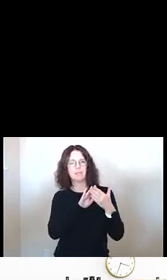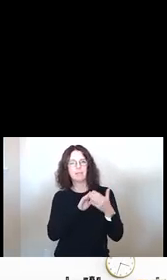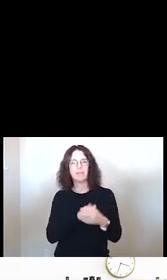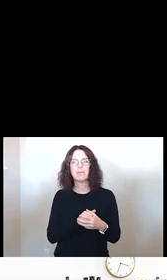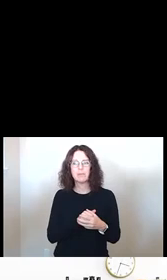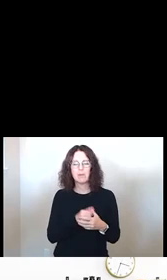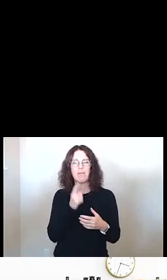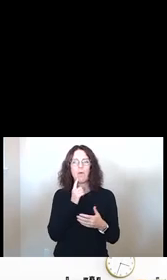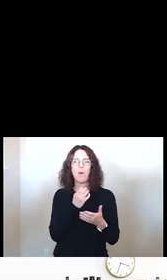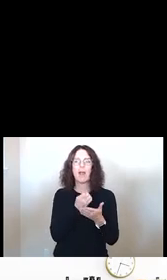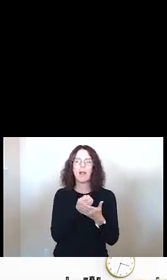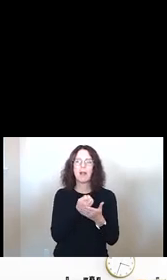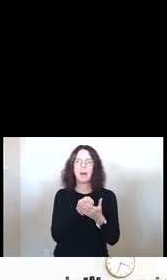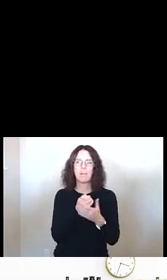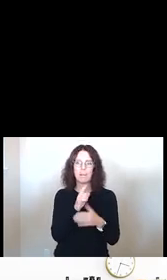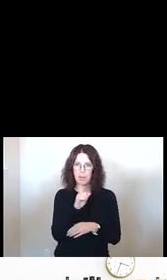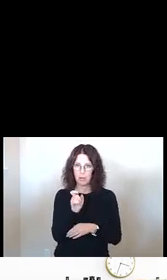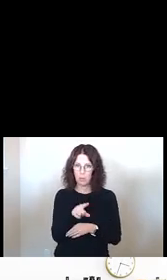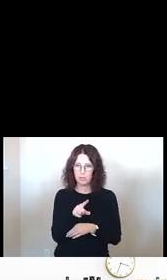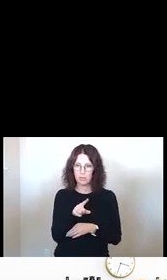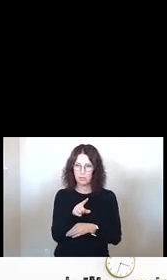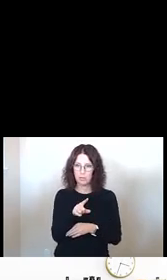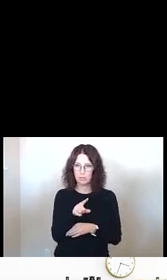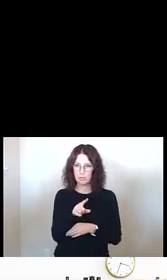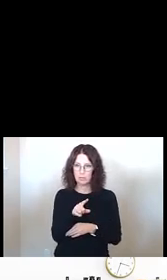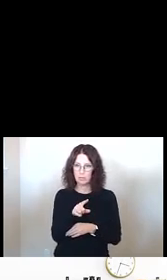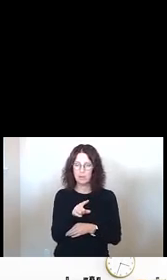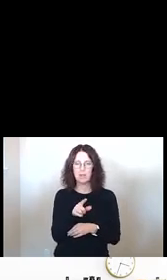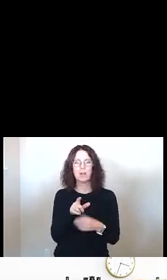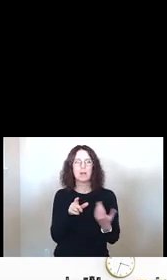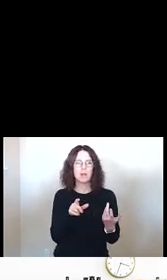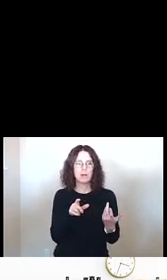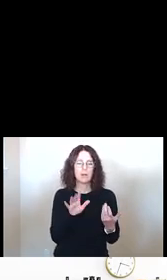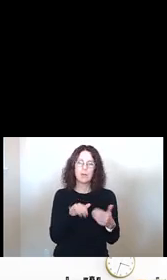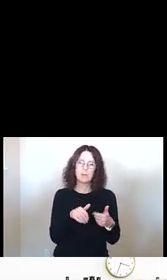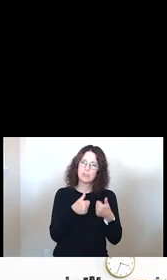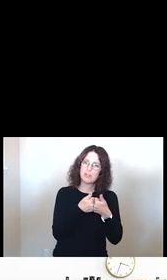economics questions. And these are not both the challenges they face and the effects